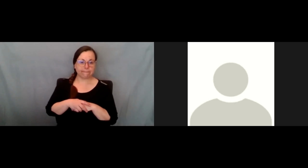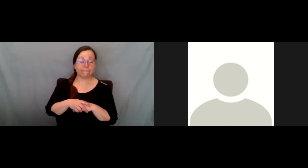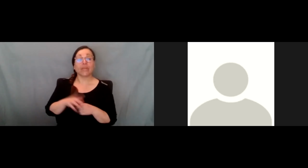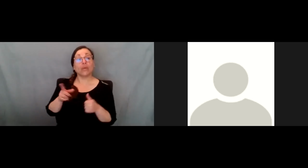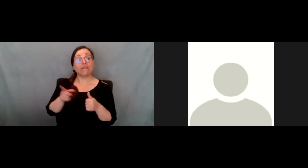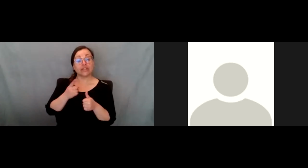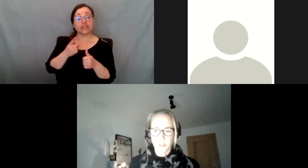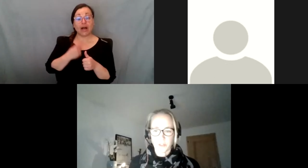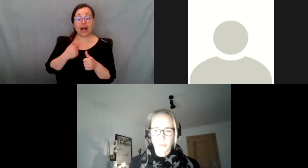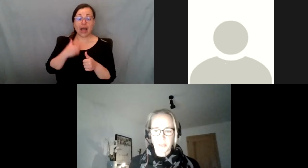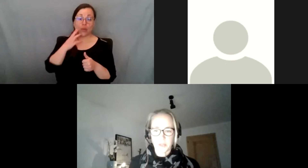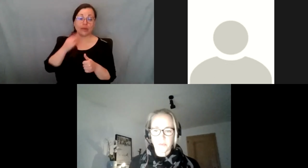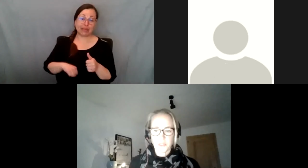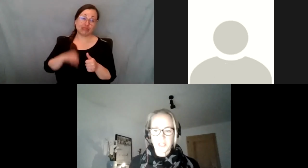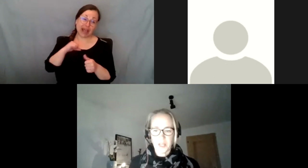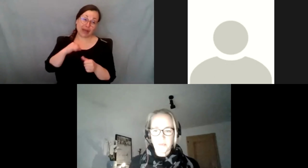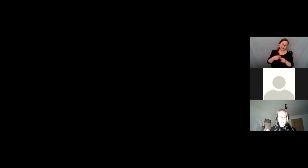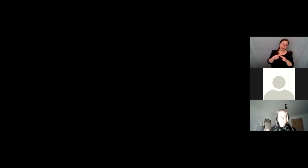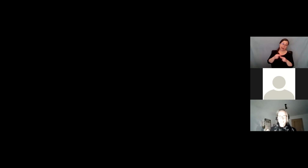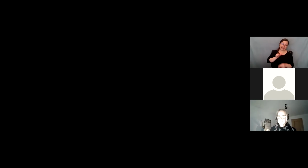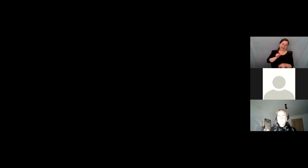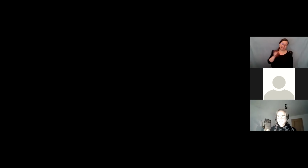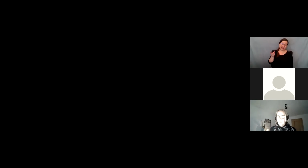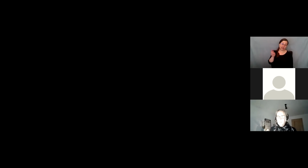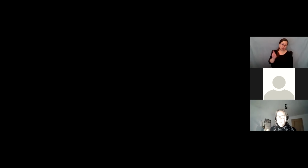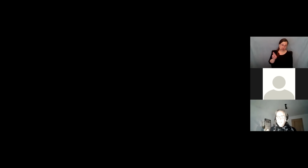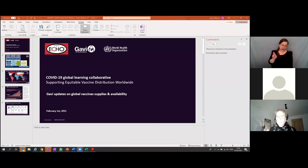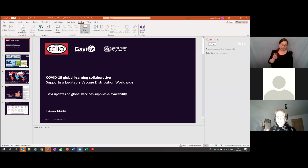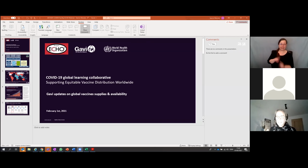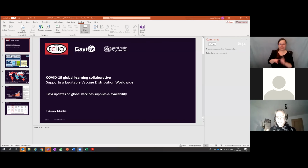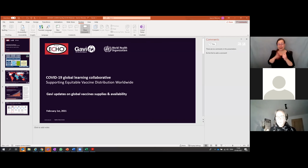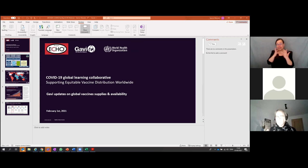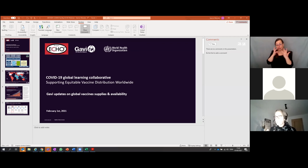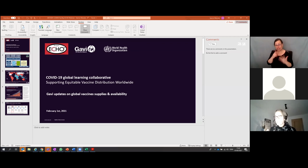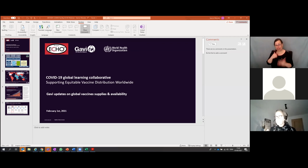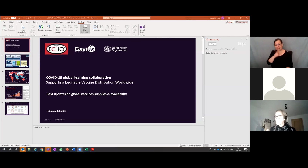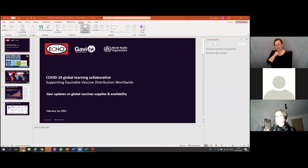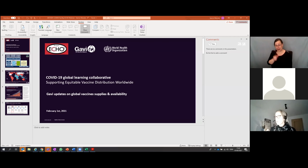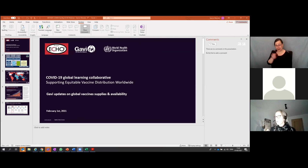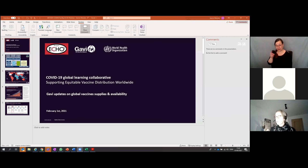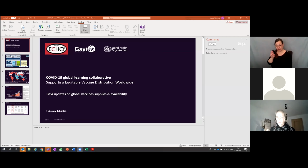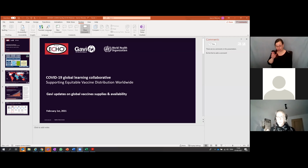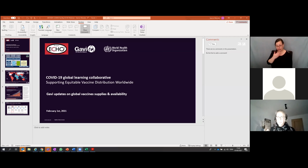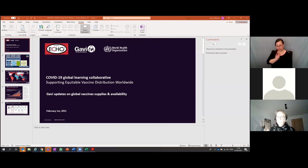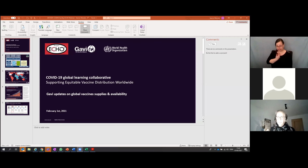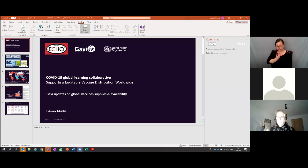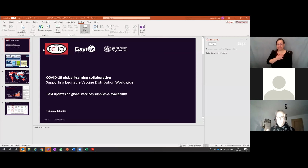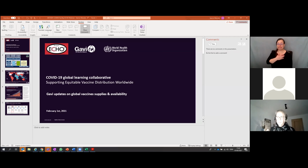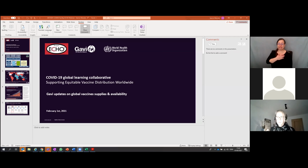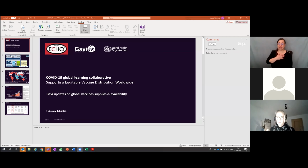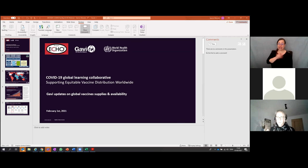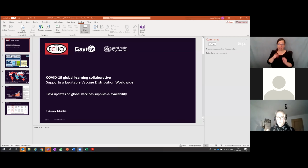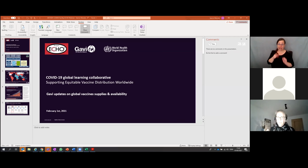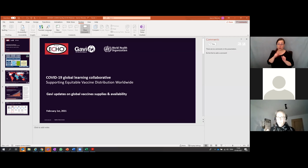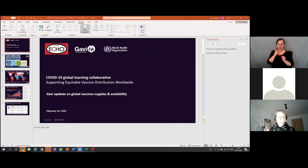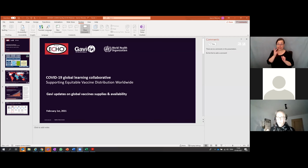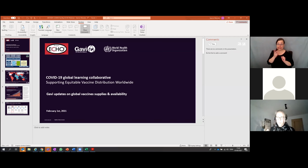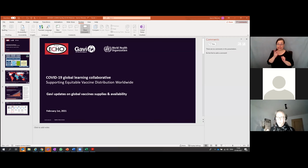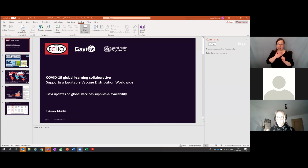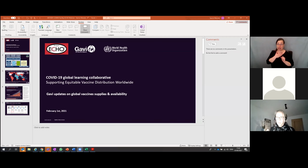be able to call myself a doctor, but unfortunately I'm not. But let me see, are you able to see